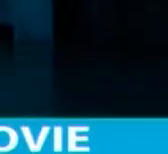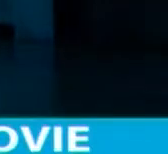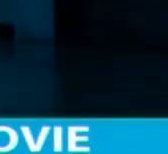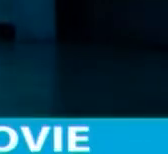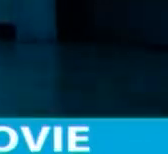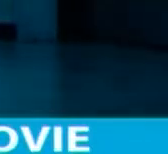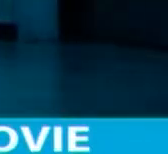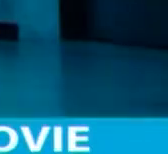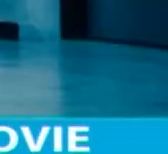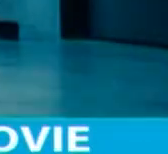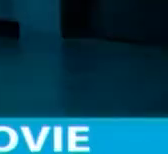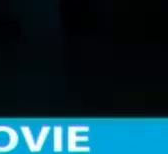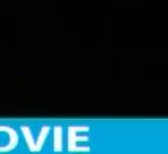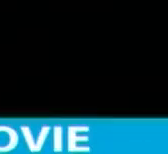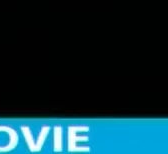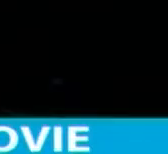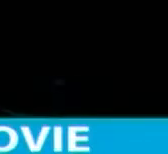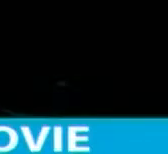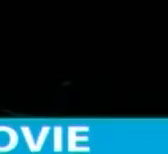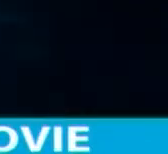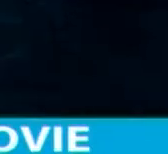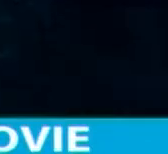This is a new war.